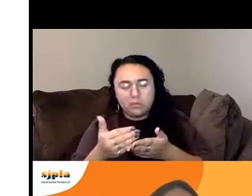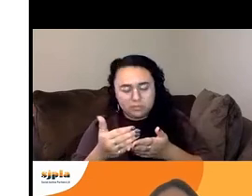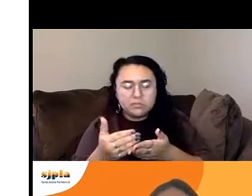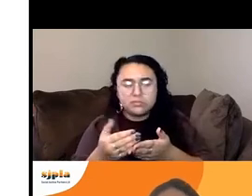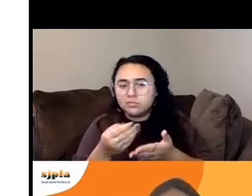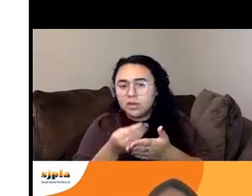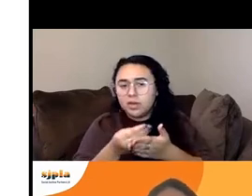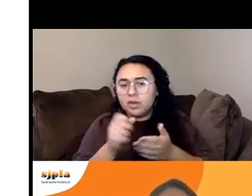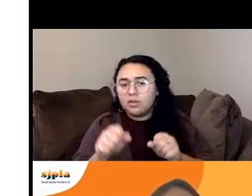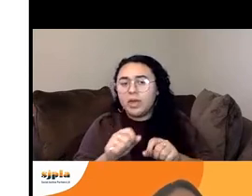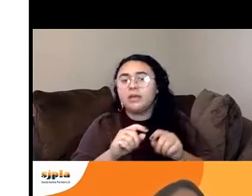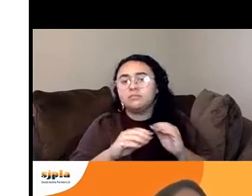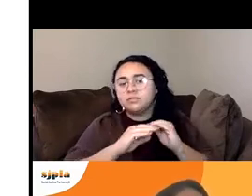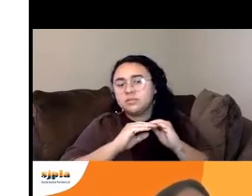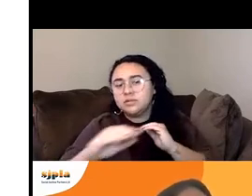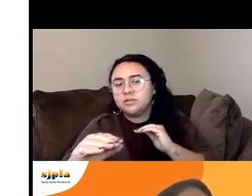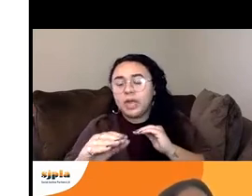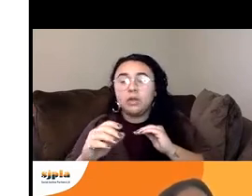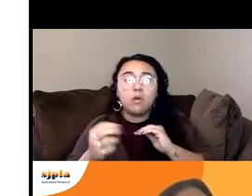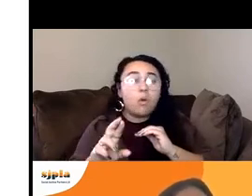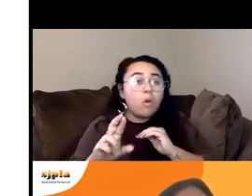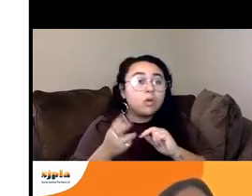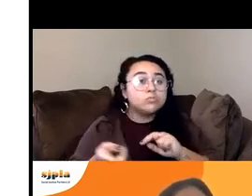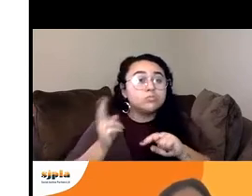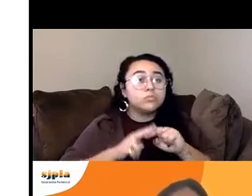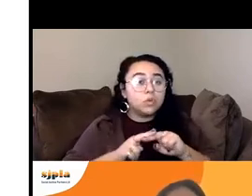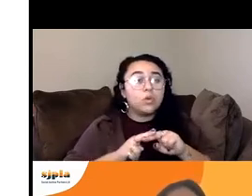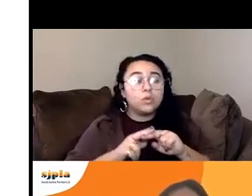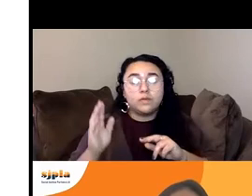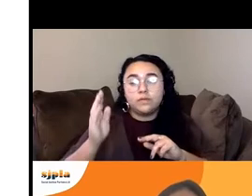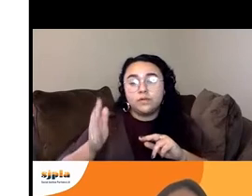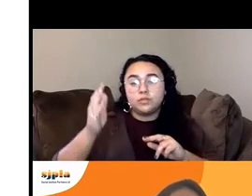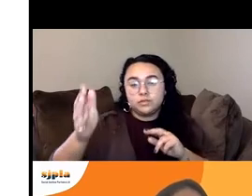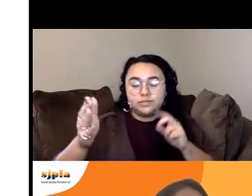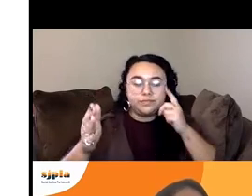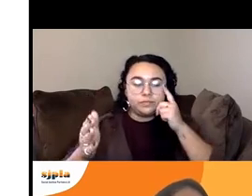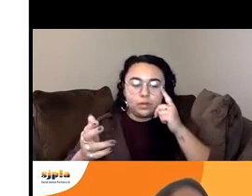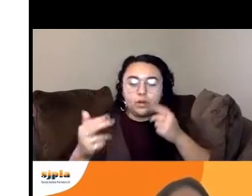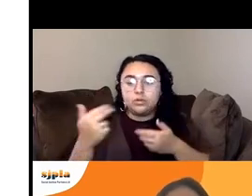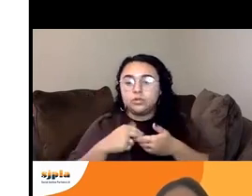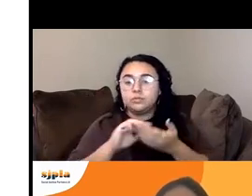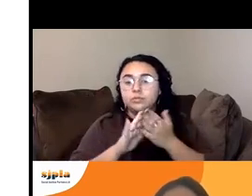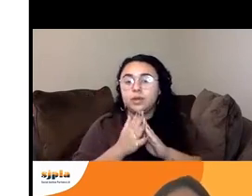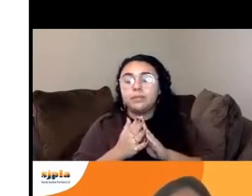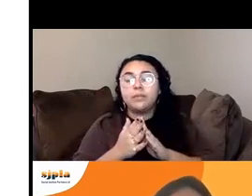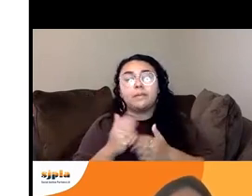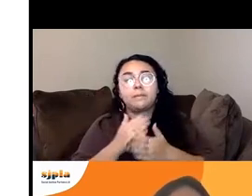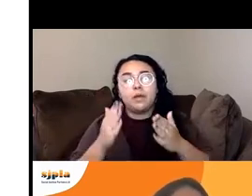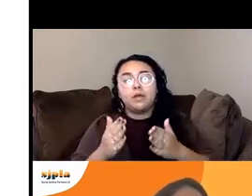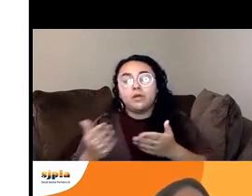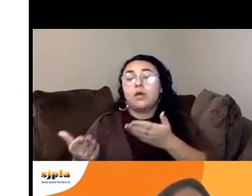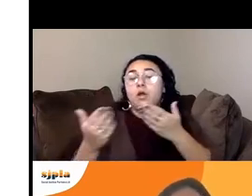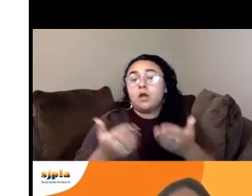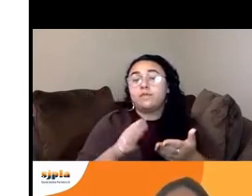even look to grow in the future, in the long term. So joining us as a partner means you're offering your resources,